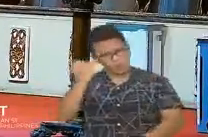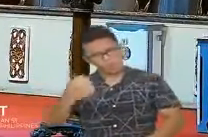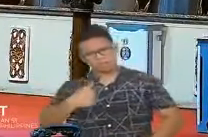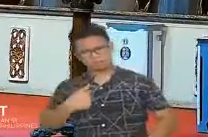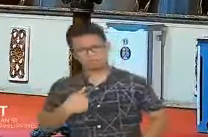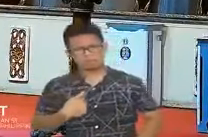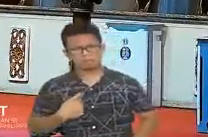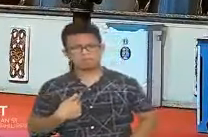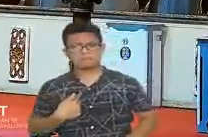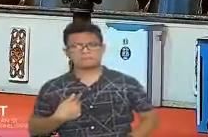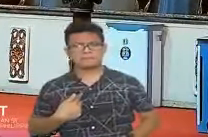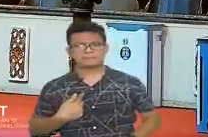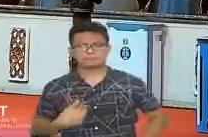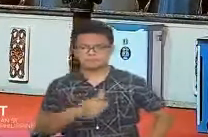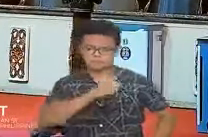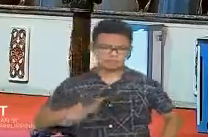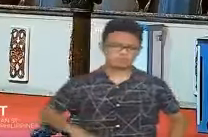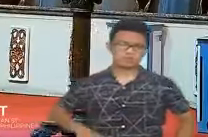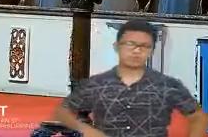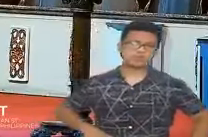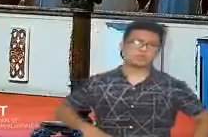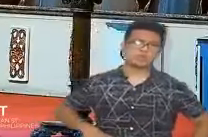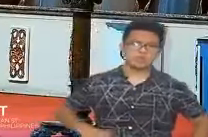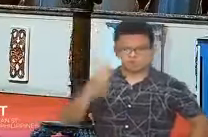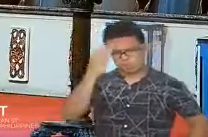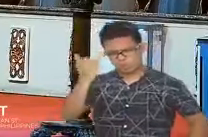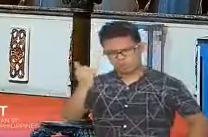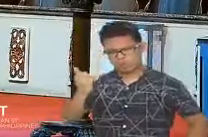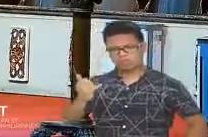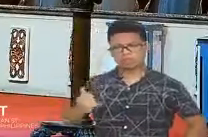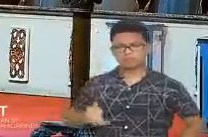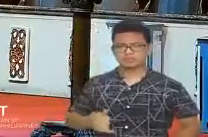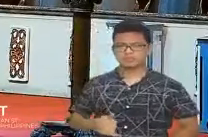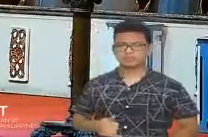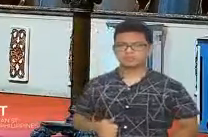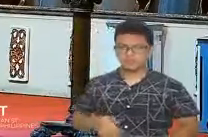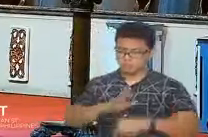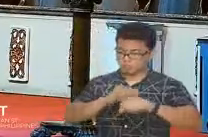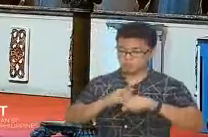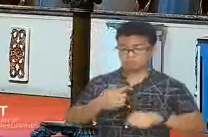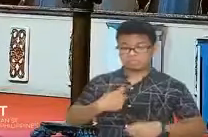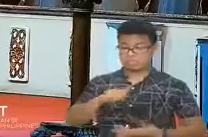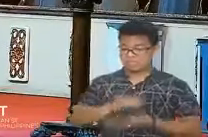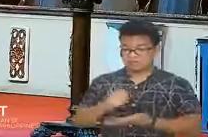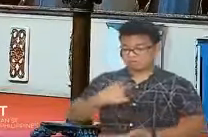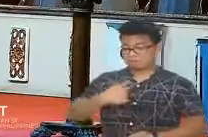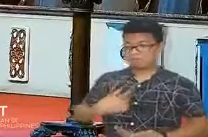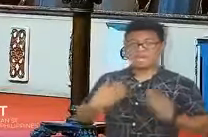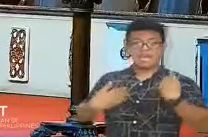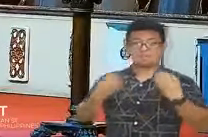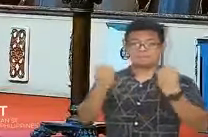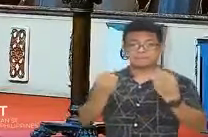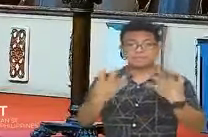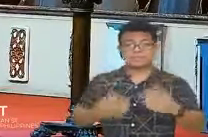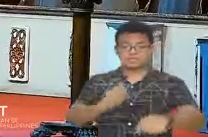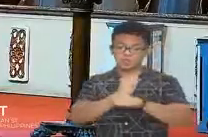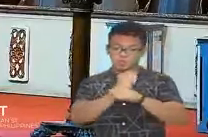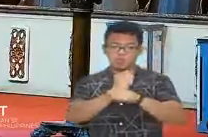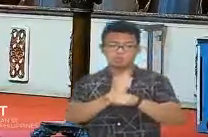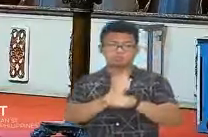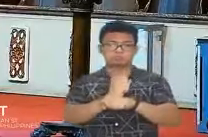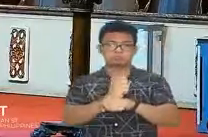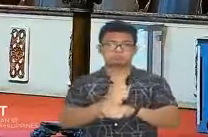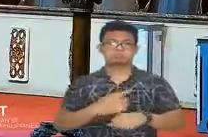Ginoo, hinaot pang imong tagon ka ng mga white trabaho diri sa Bible Baptist Church. Purting